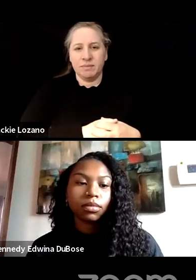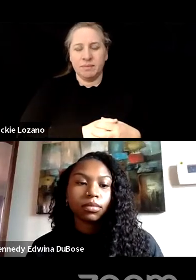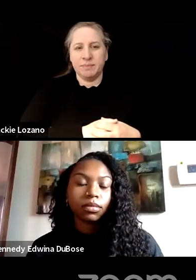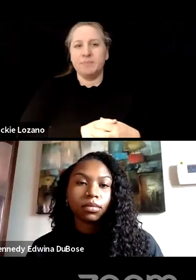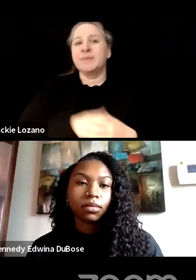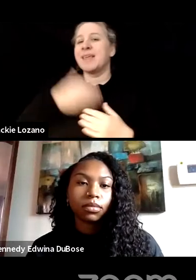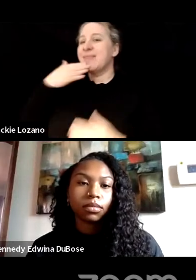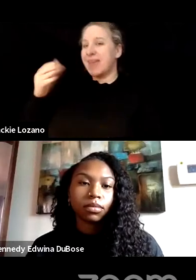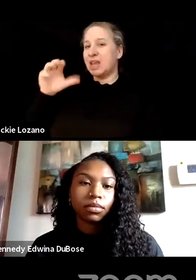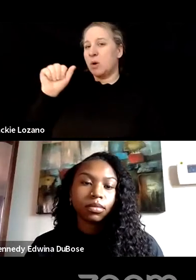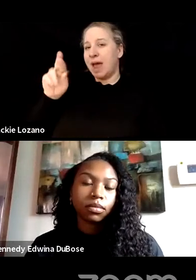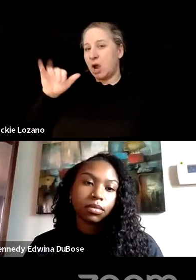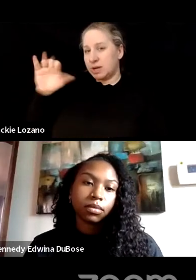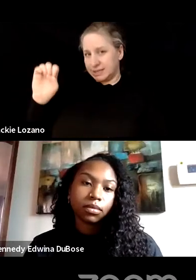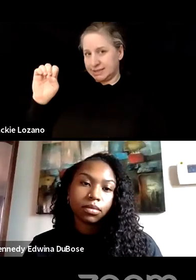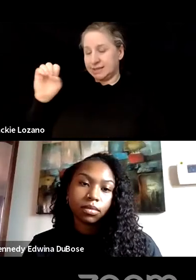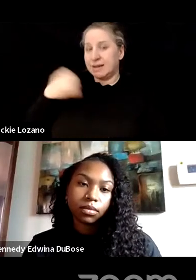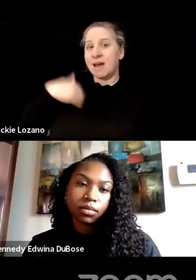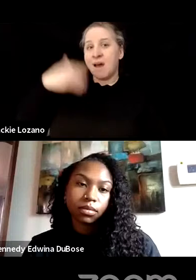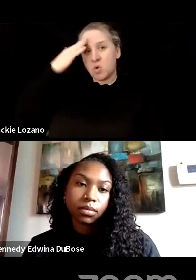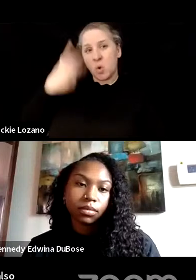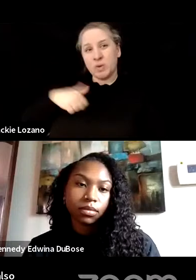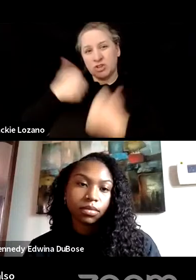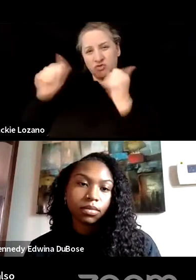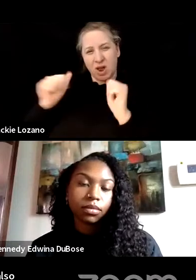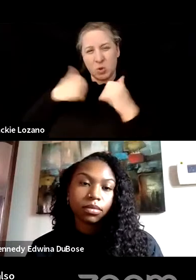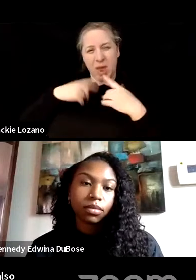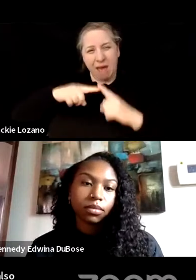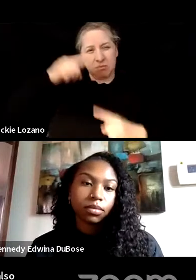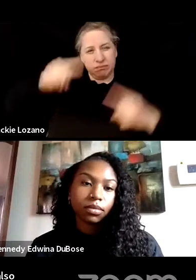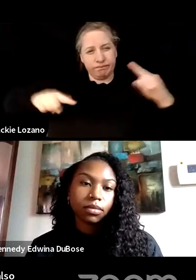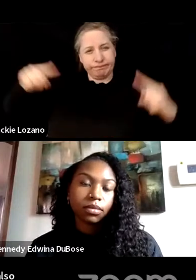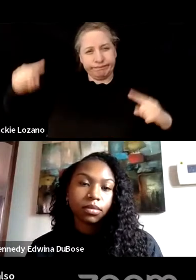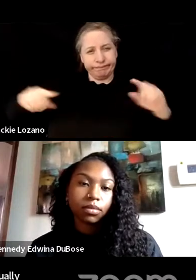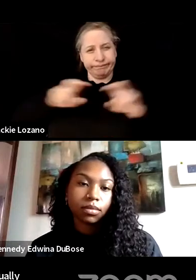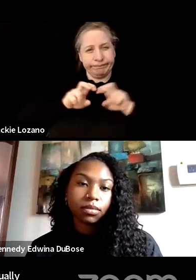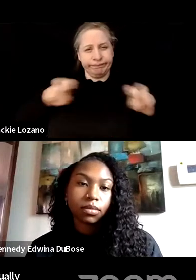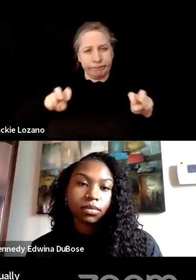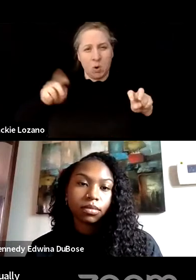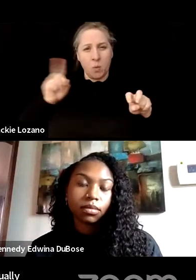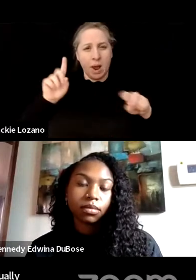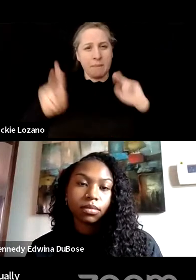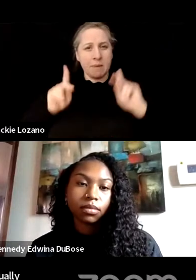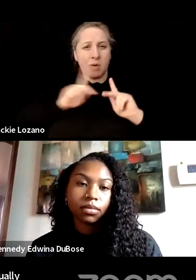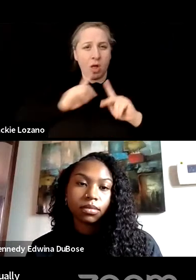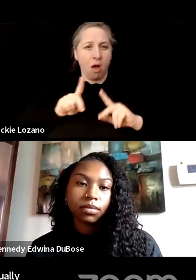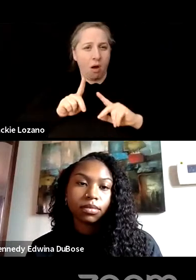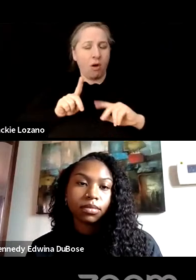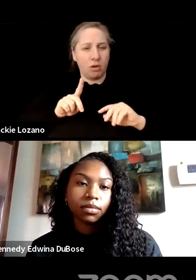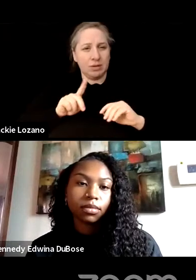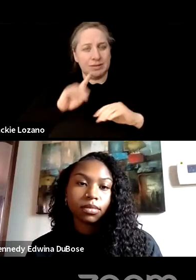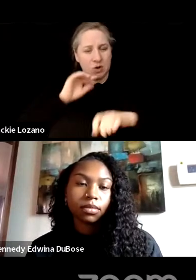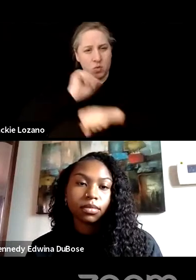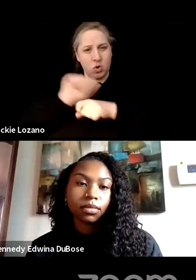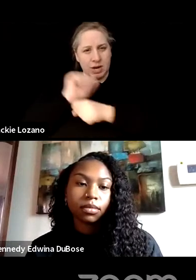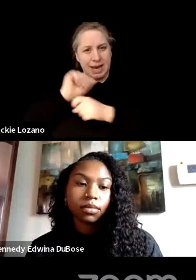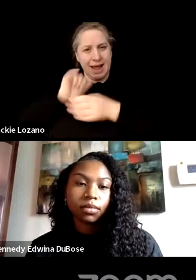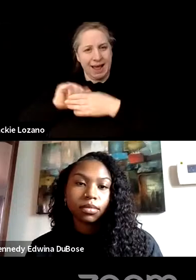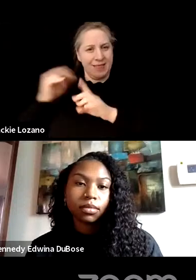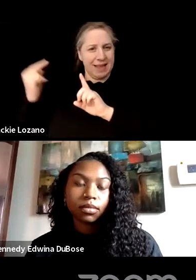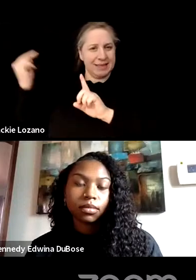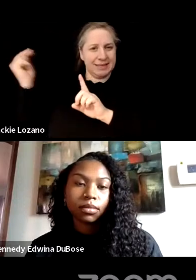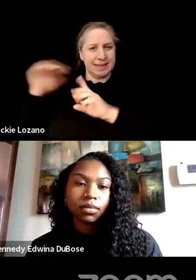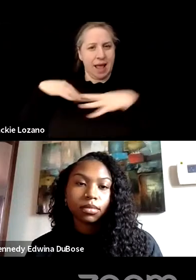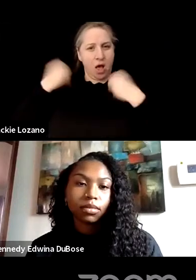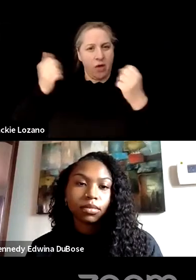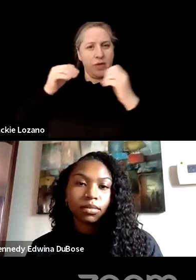Thank you, Aris. And I know that we try to have a diverse panel in terms of where people are situated in this institution and the perspectives that they bring.